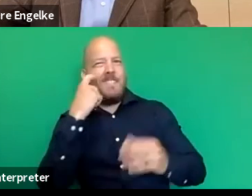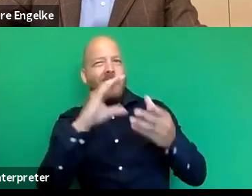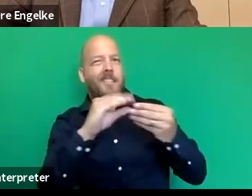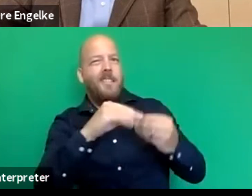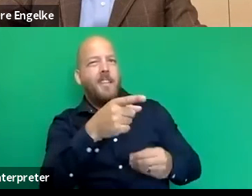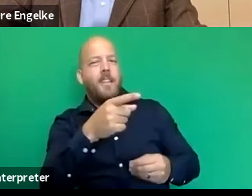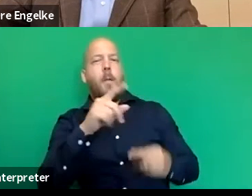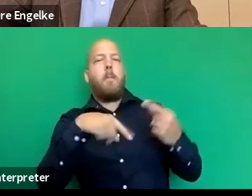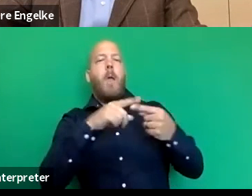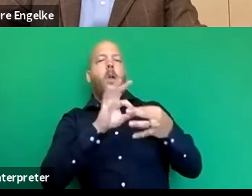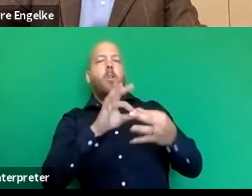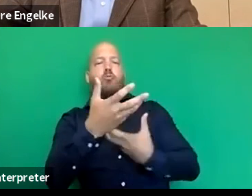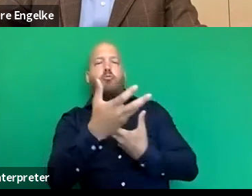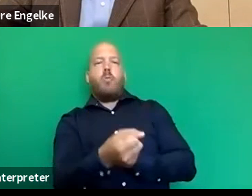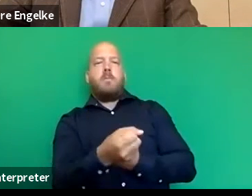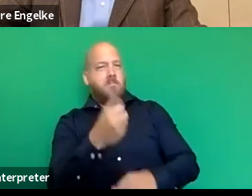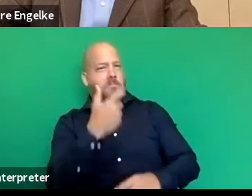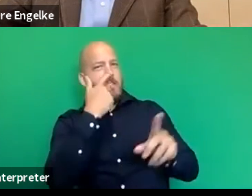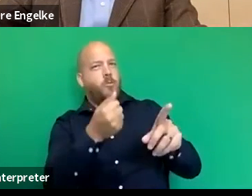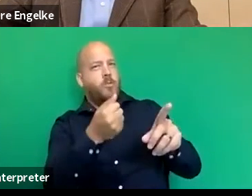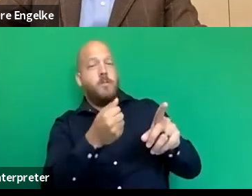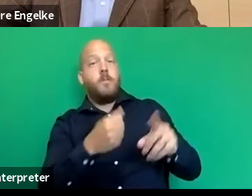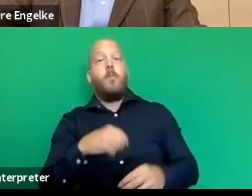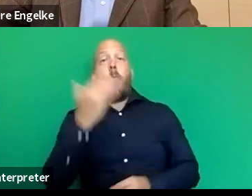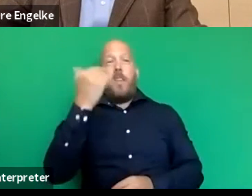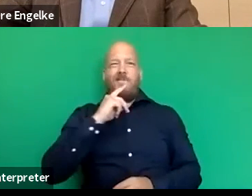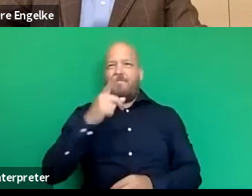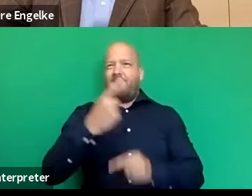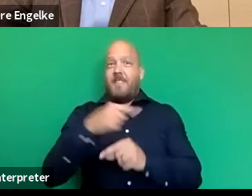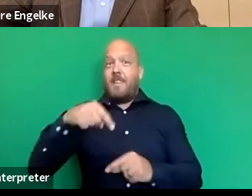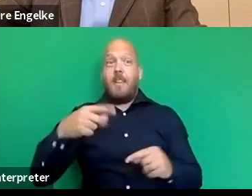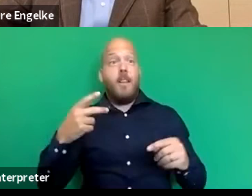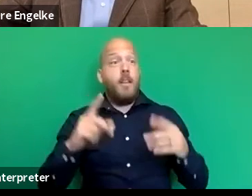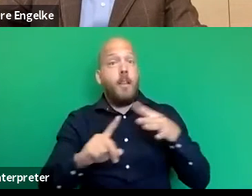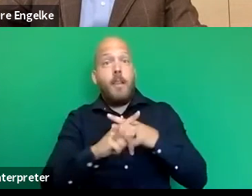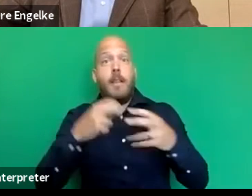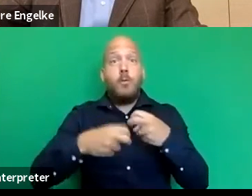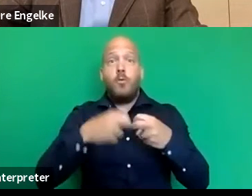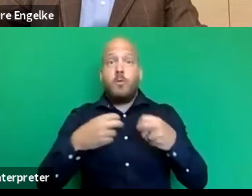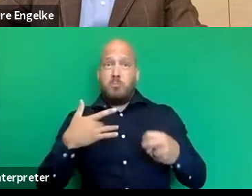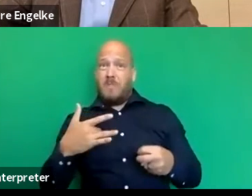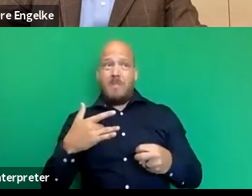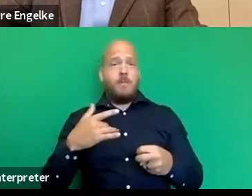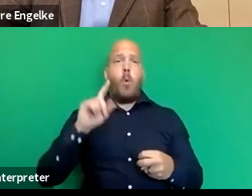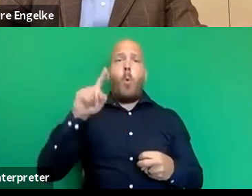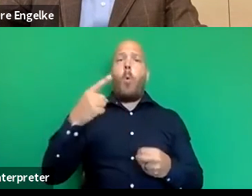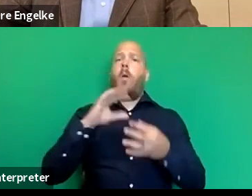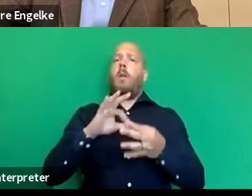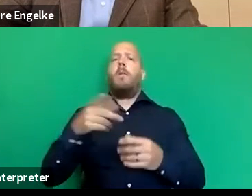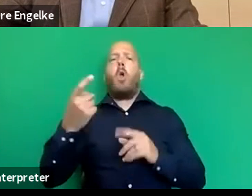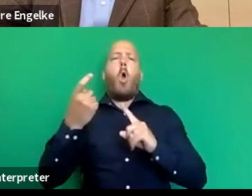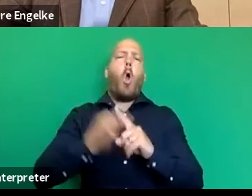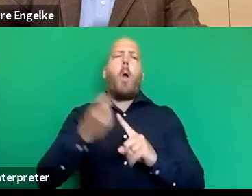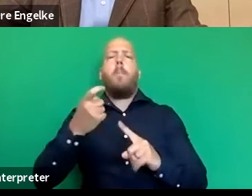mostly because this issue is not something that's specific to automatic speech recognition in terms of